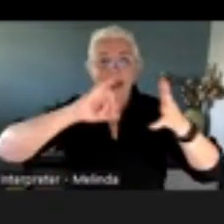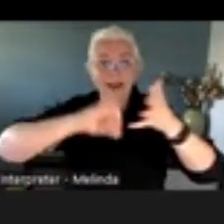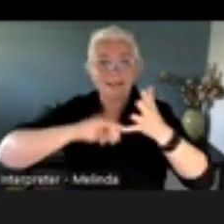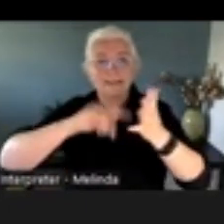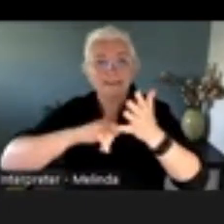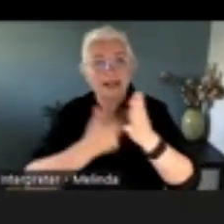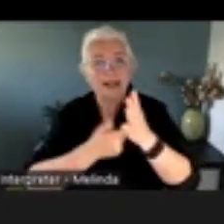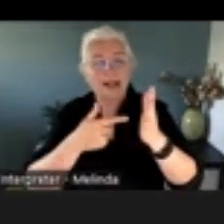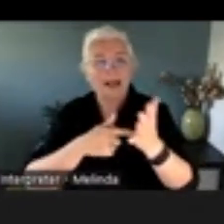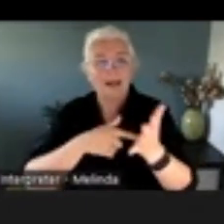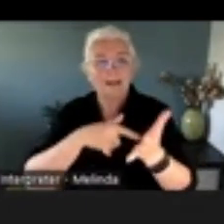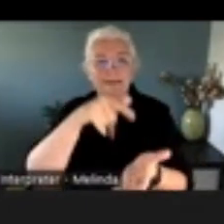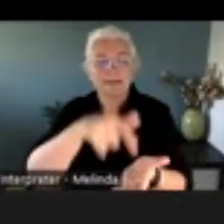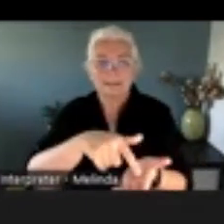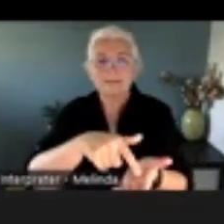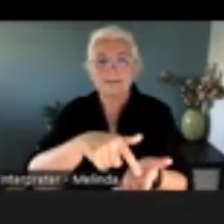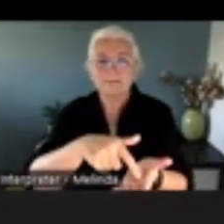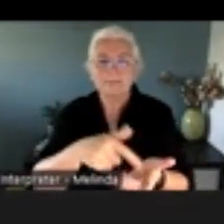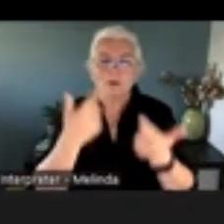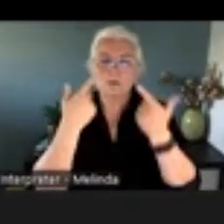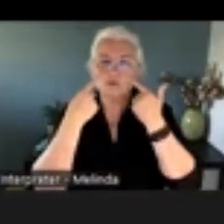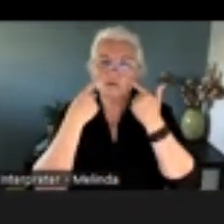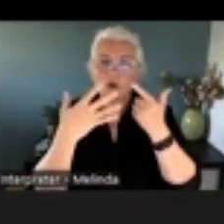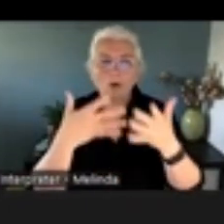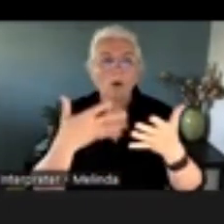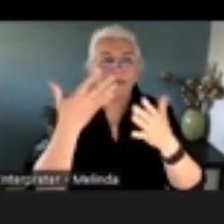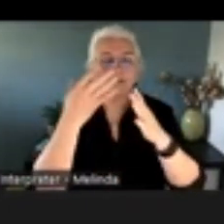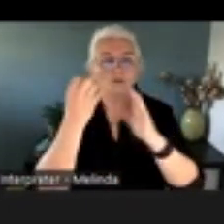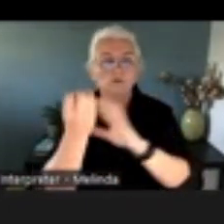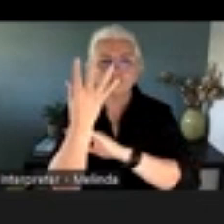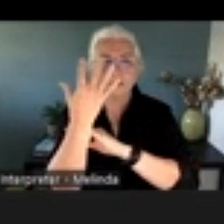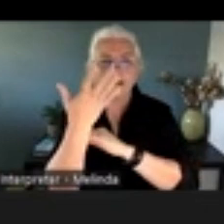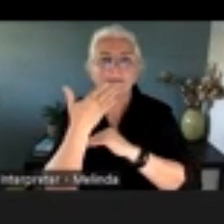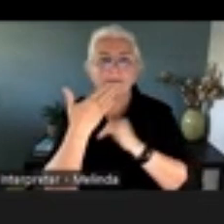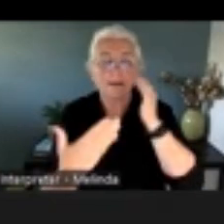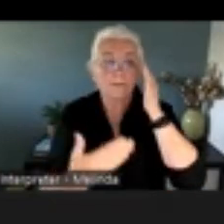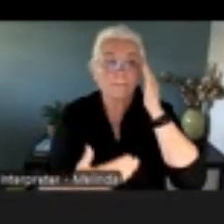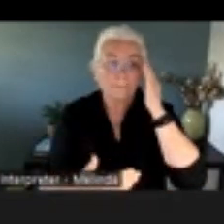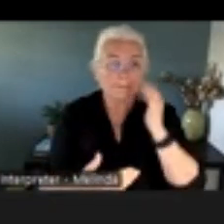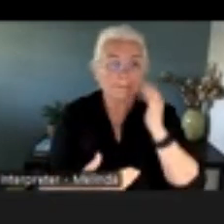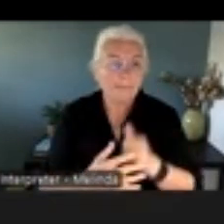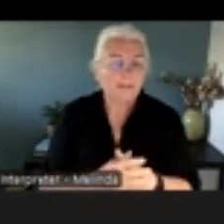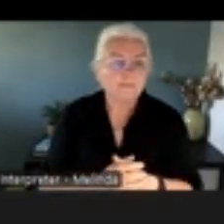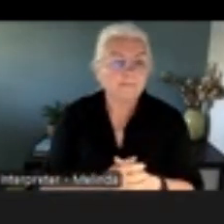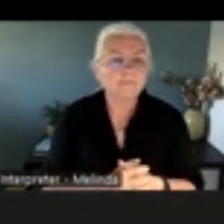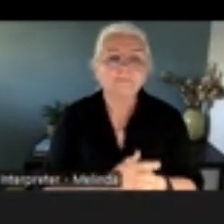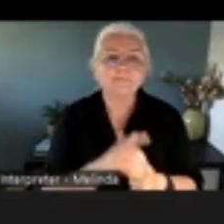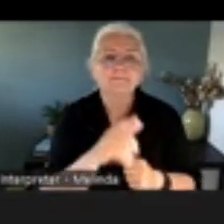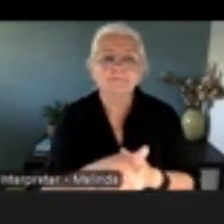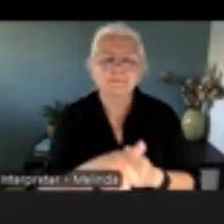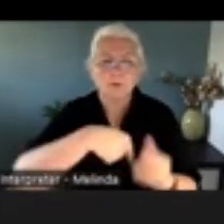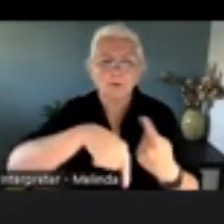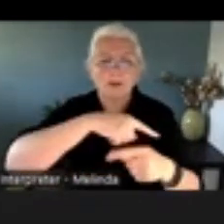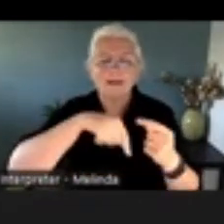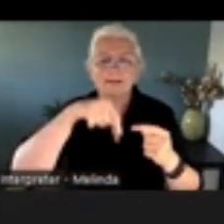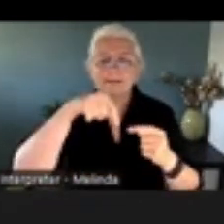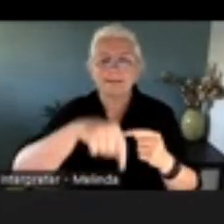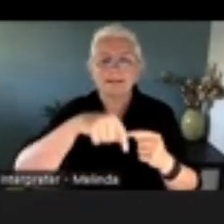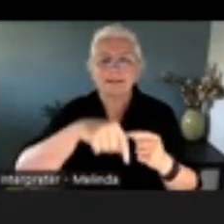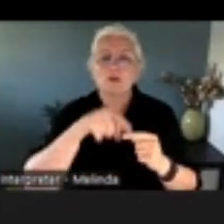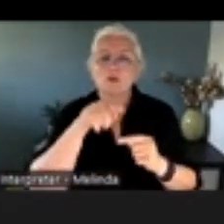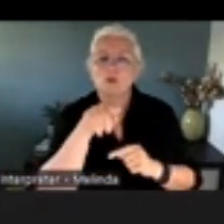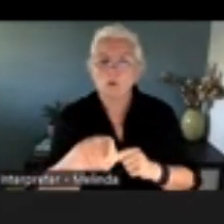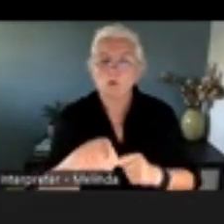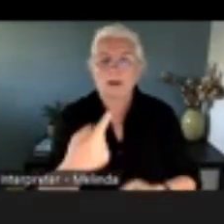is centered, and hopefully you'll be able to see it on the screen, and thank you so much for that, Jess, is centered around this concept of you and